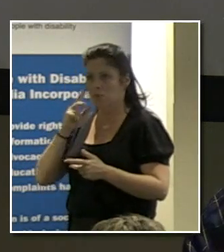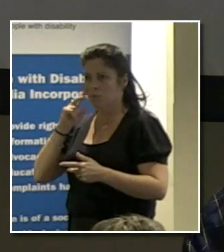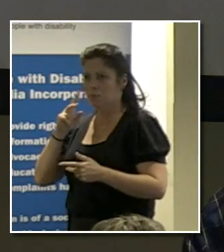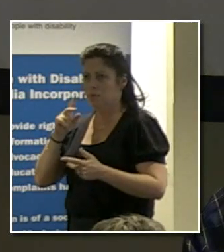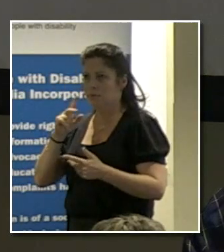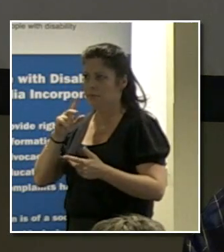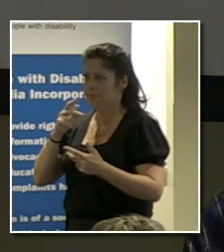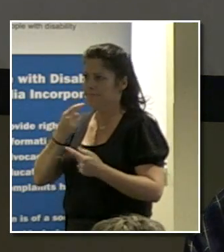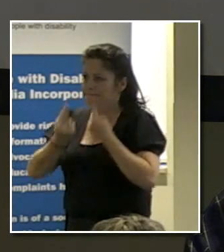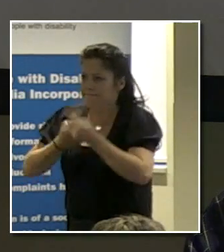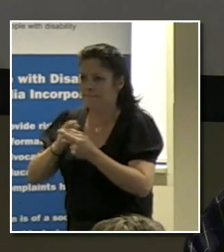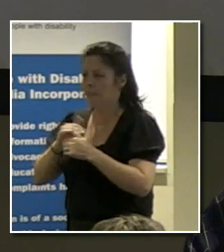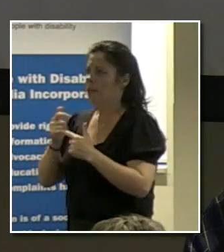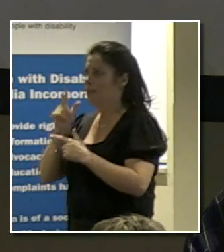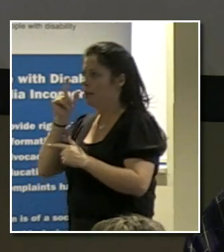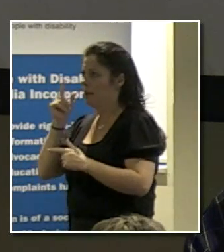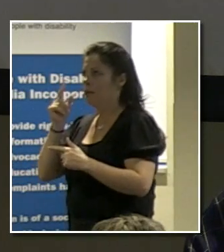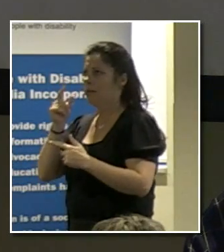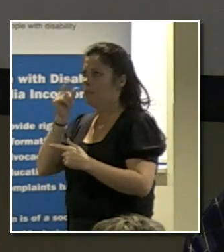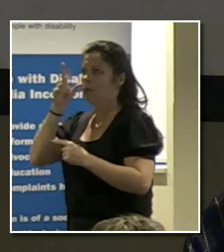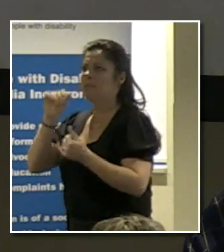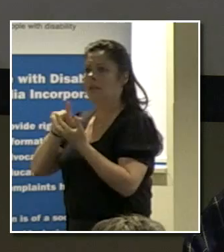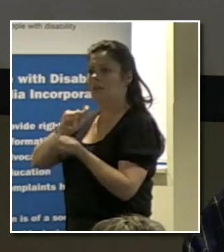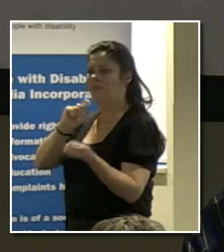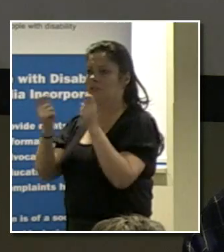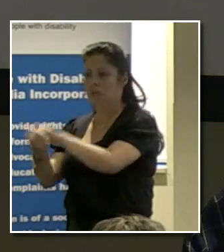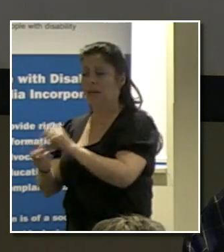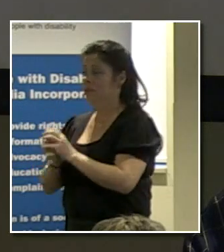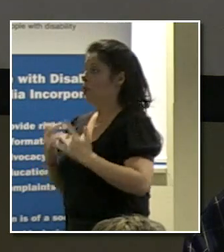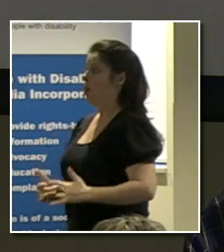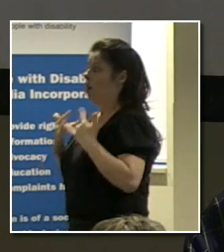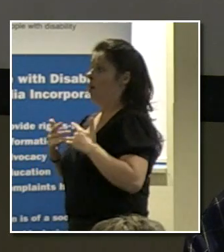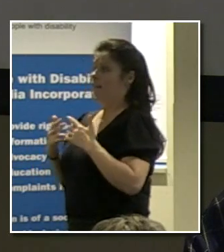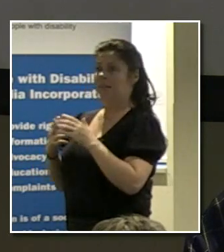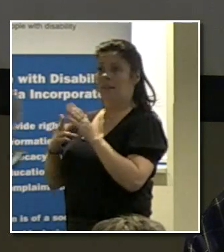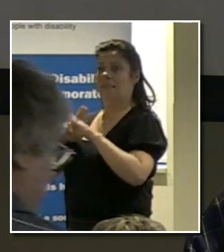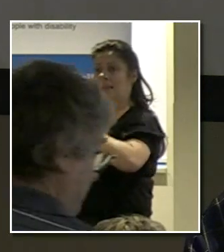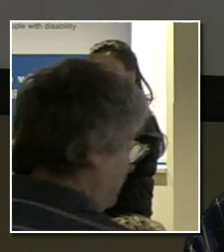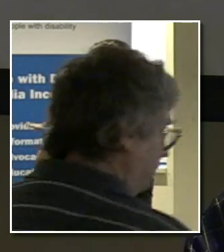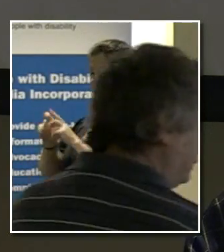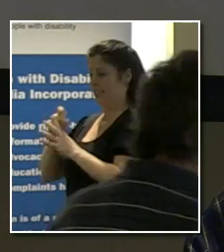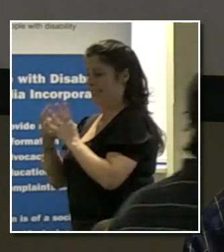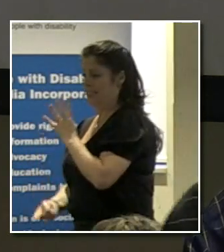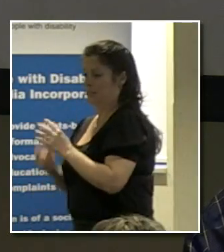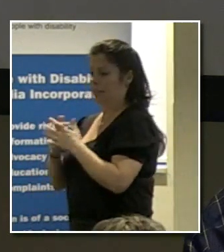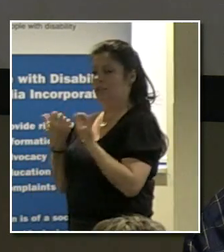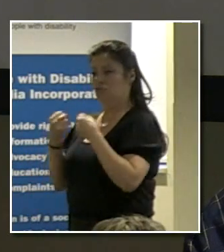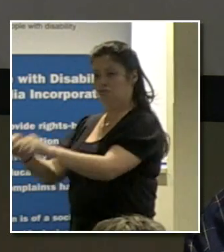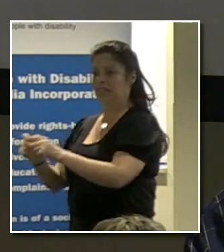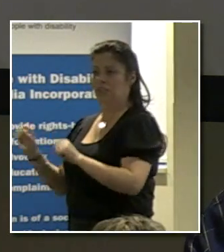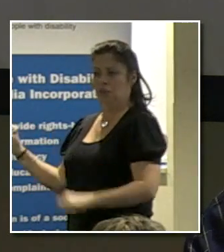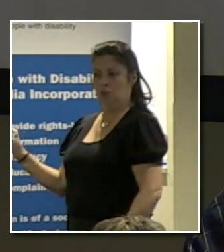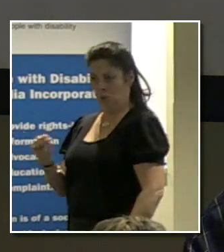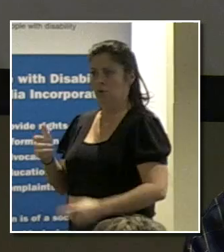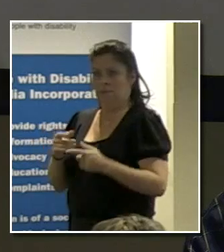change. Approaches like this should be the way that the National Disability Strategy rolls out, rather than a simple